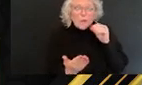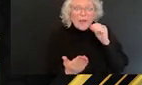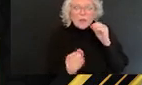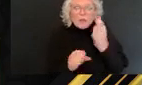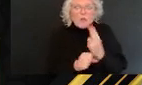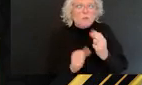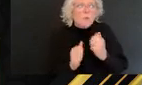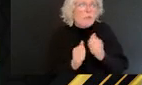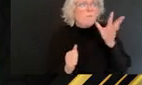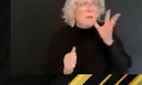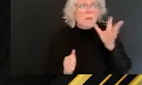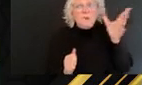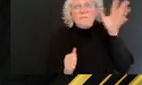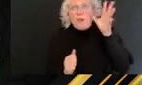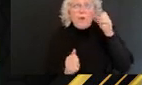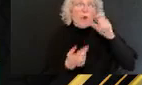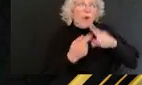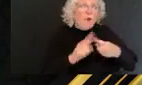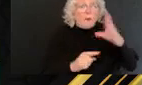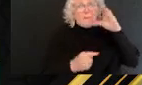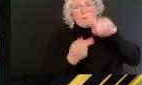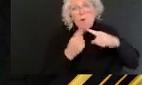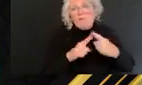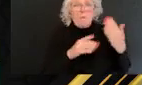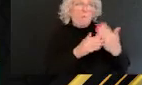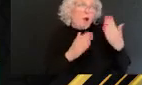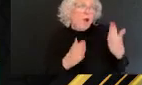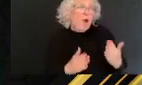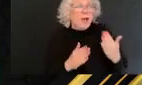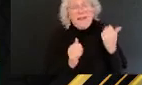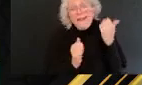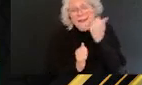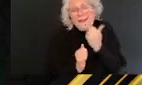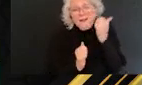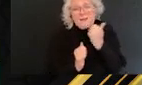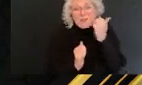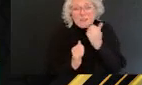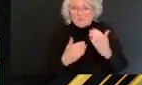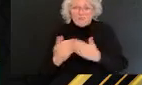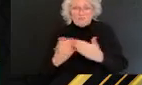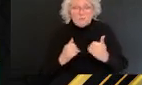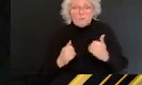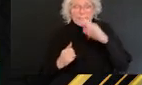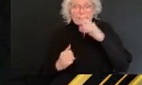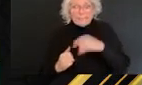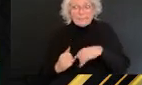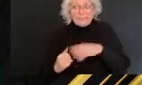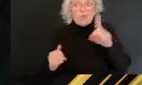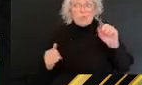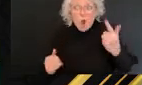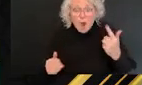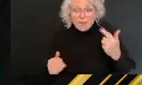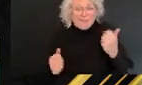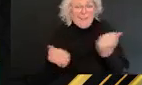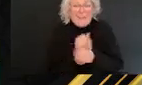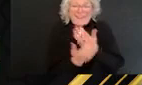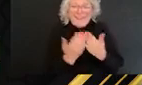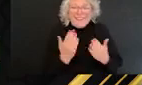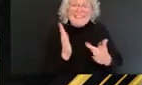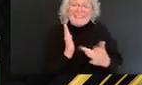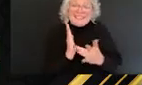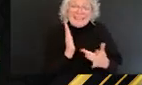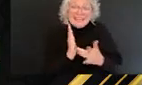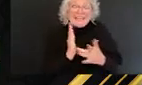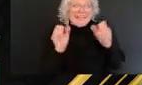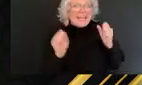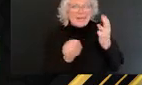your daily life with your mother, your father, your girlfriend, your boyfriend, your partner. It doesn't matter, your kids, your dogs. Every technique